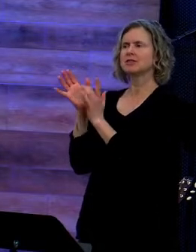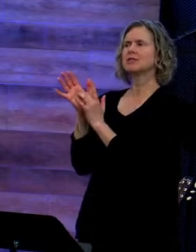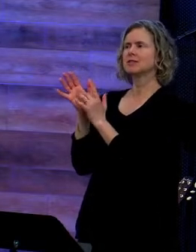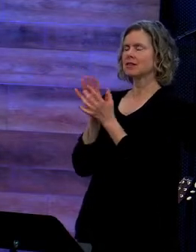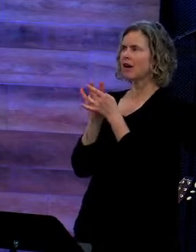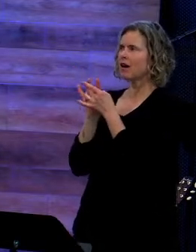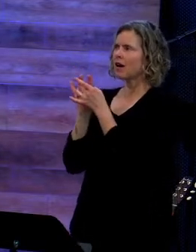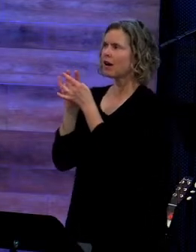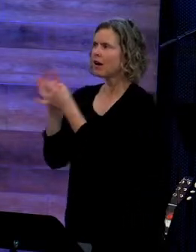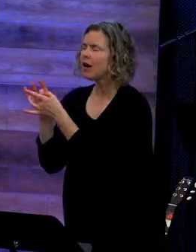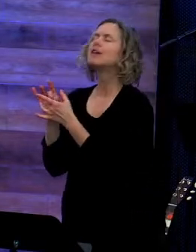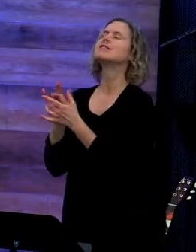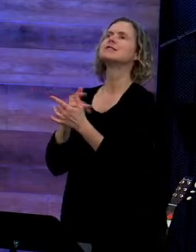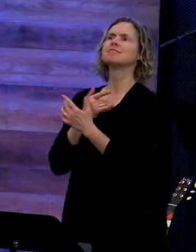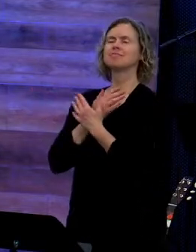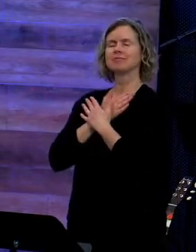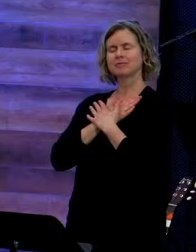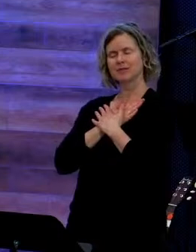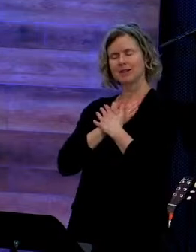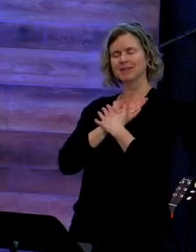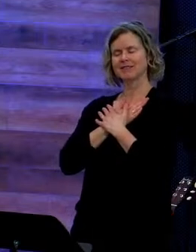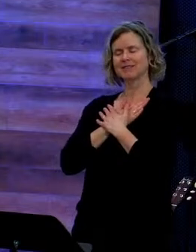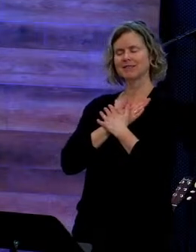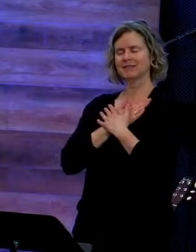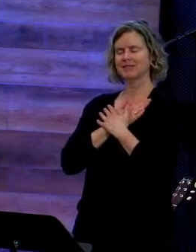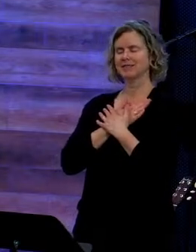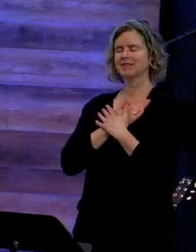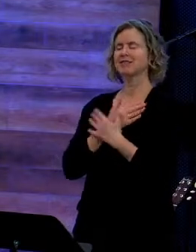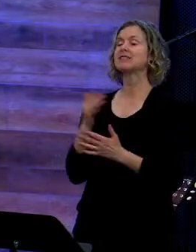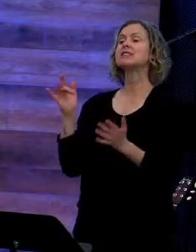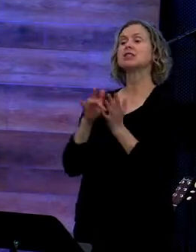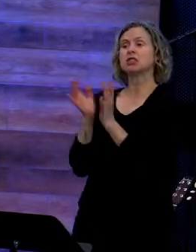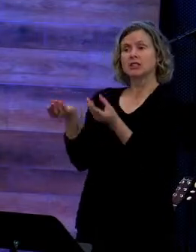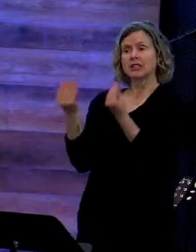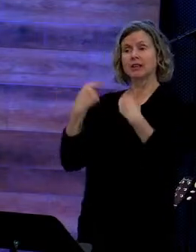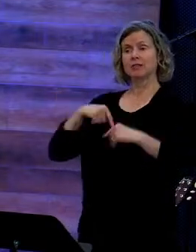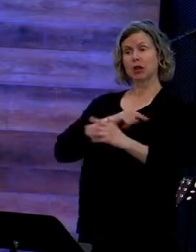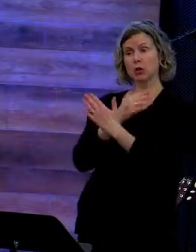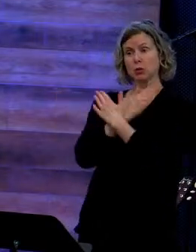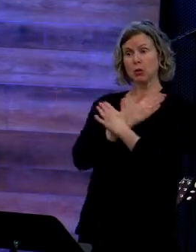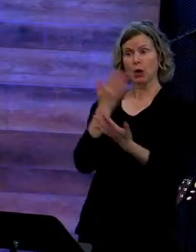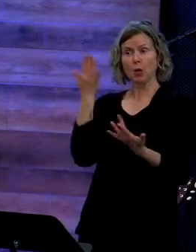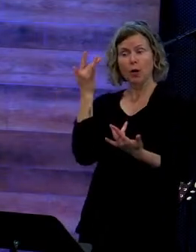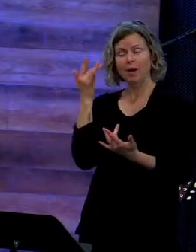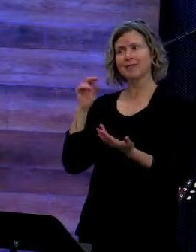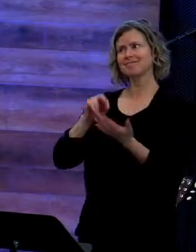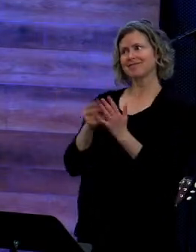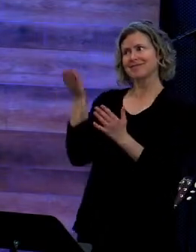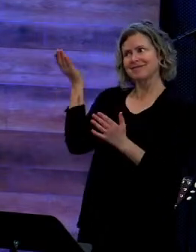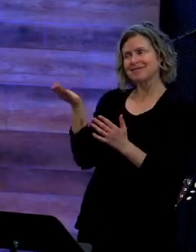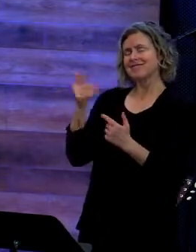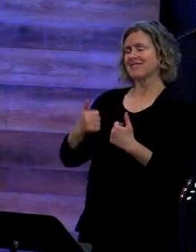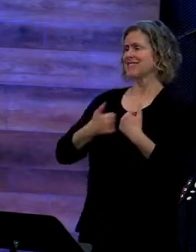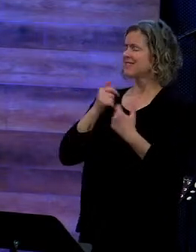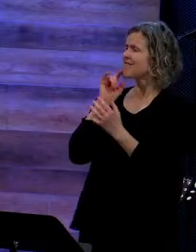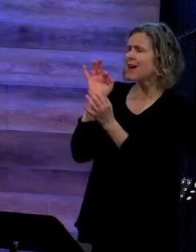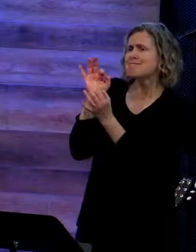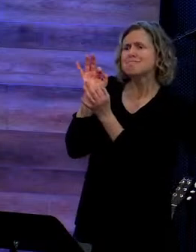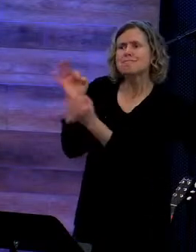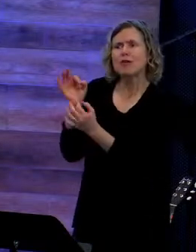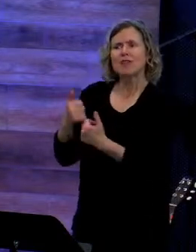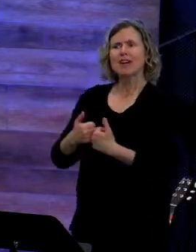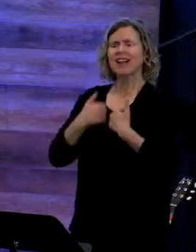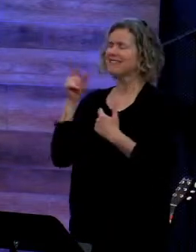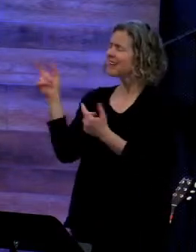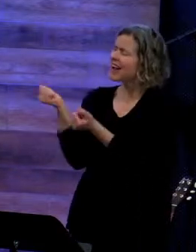us grace. Jesus gives us rest. Why? Because he lived the perfect life that we should have lived. He did